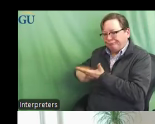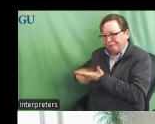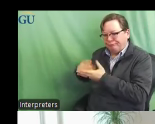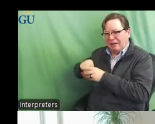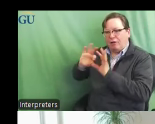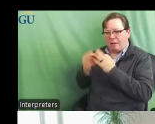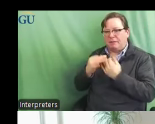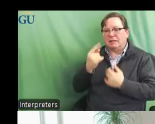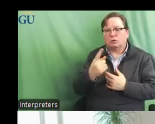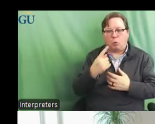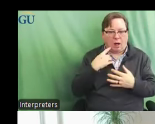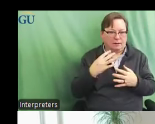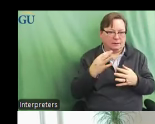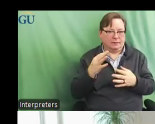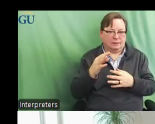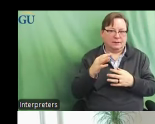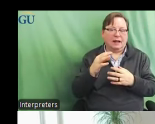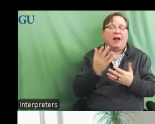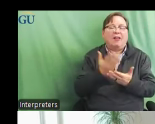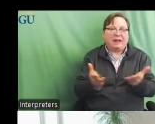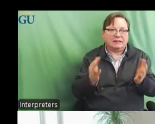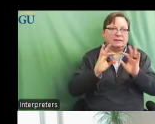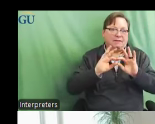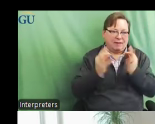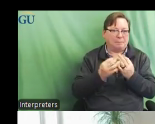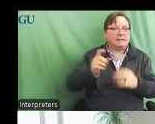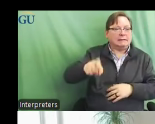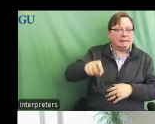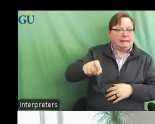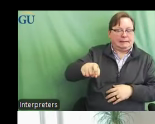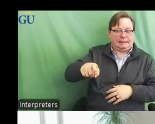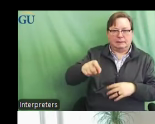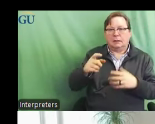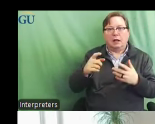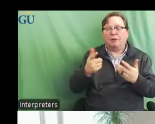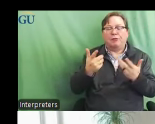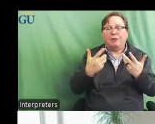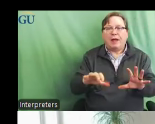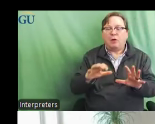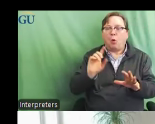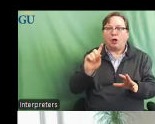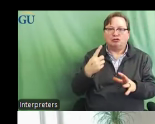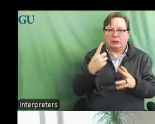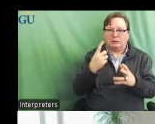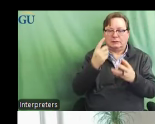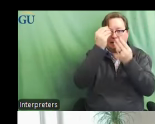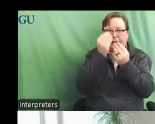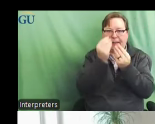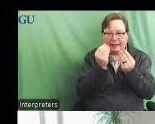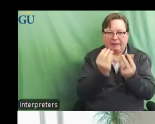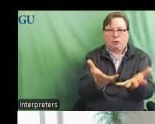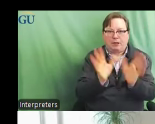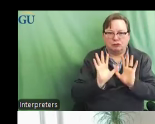that families have, or one of the things that gets communicated from families is they don't just want information as